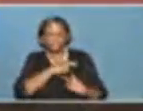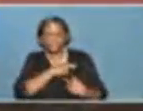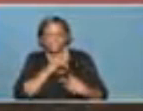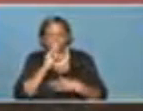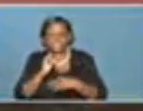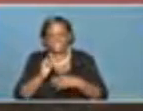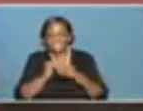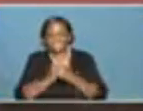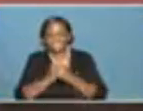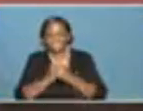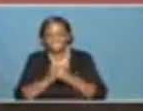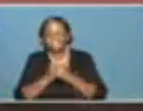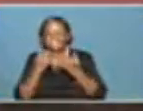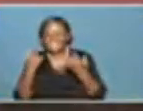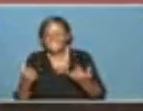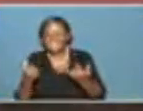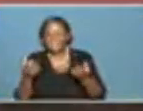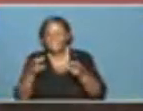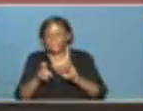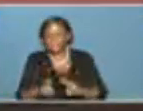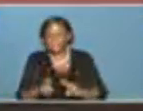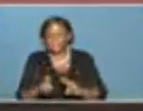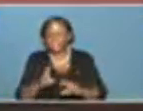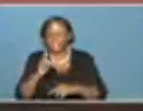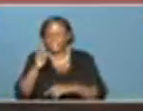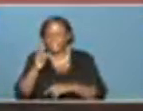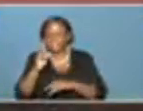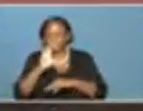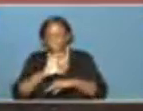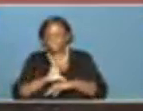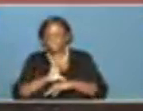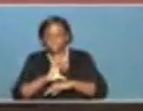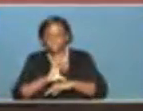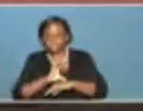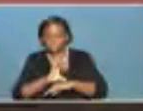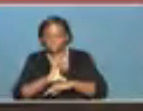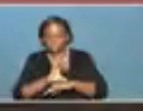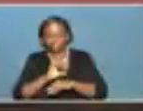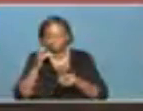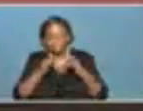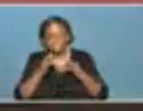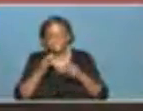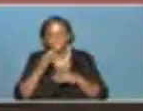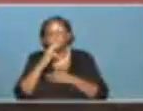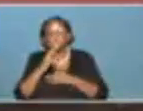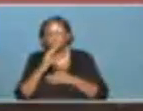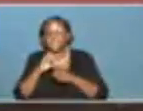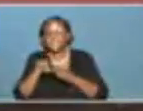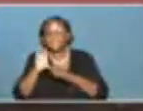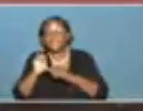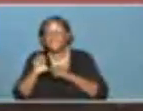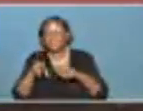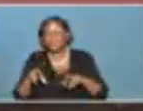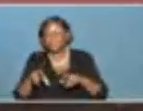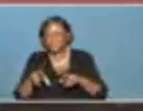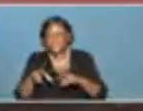that event taking place right now, right here at the Miles Monroe Diplomat Center. So if you are in the Carmichael Road area and interested